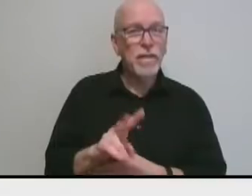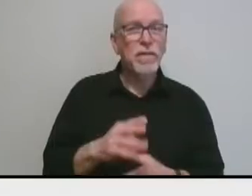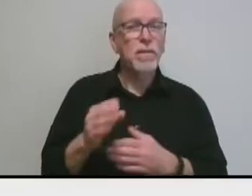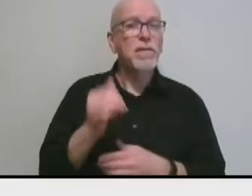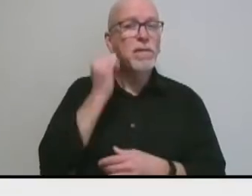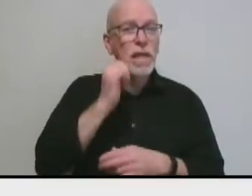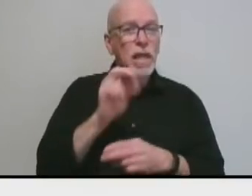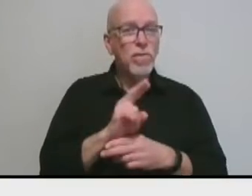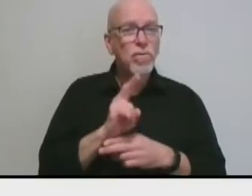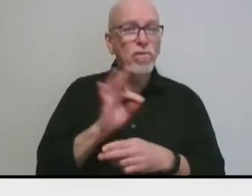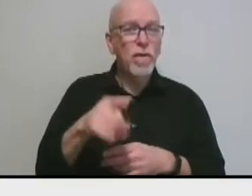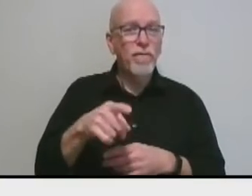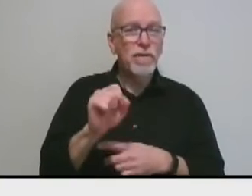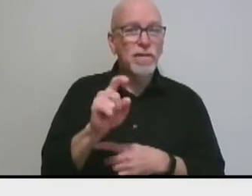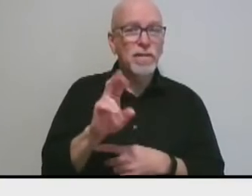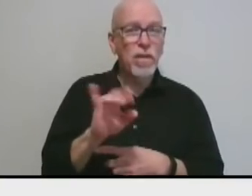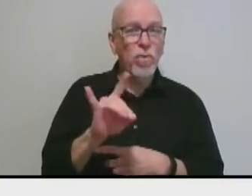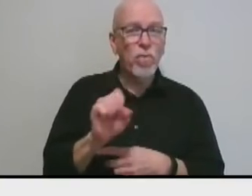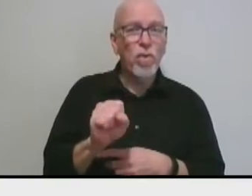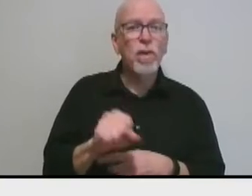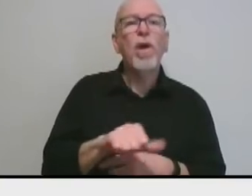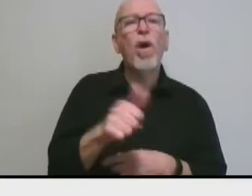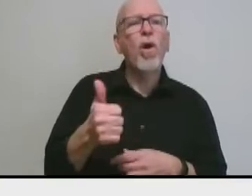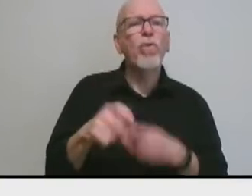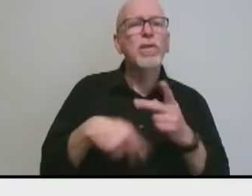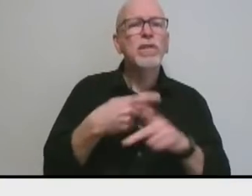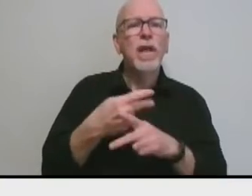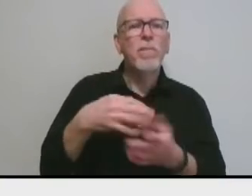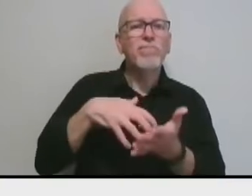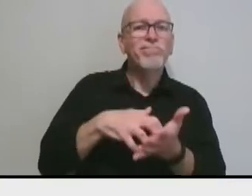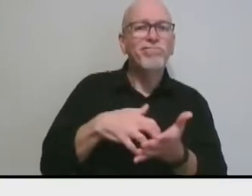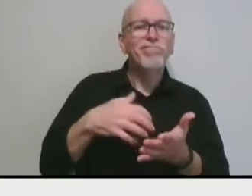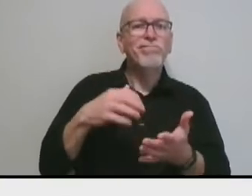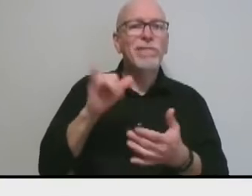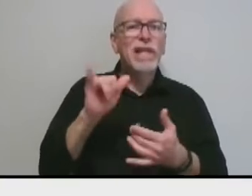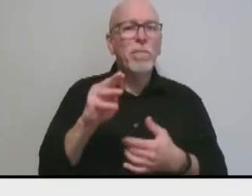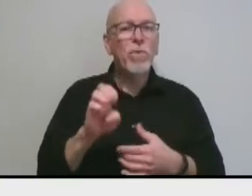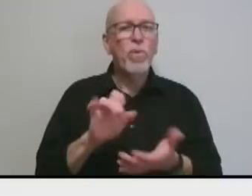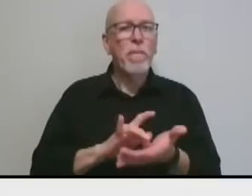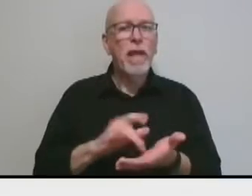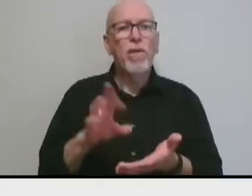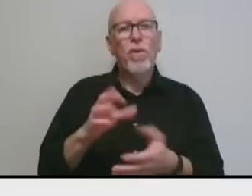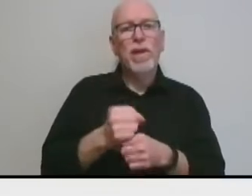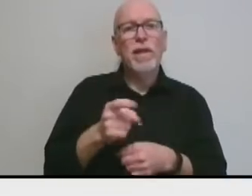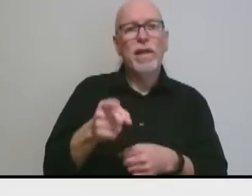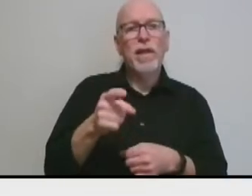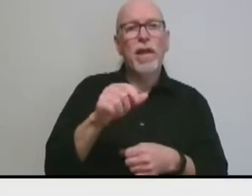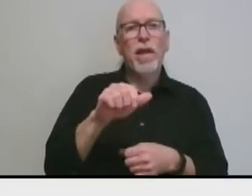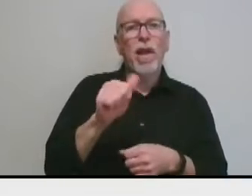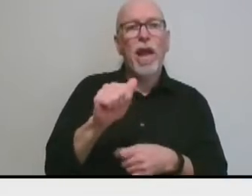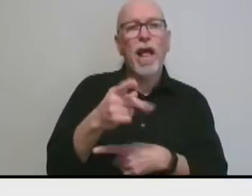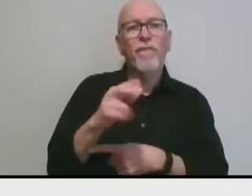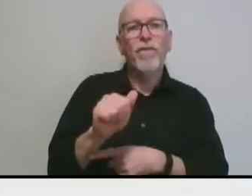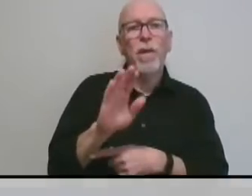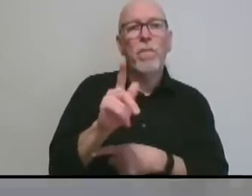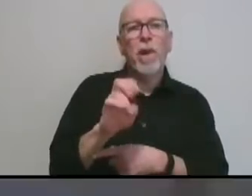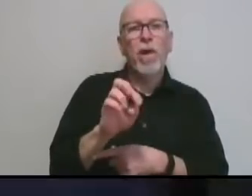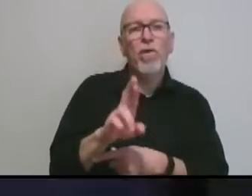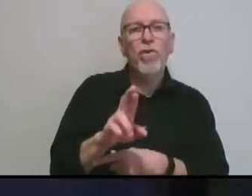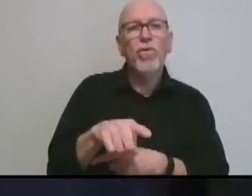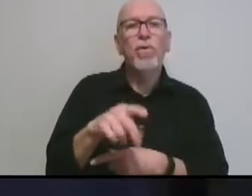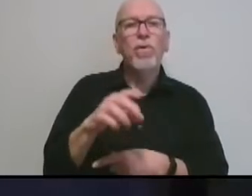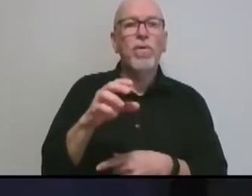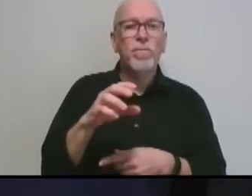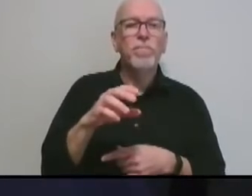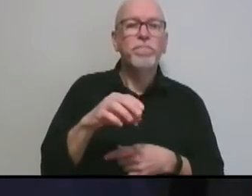of corticosteroids, use of other immune-weakening medicines, or are receiving tumor necrosis factor alpha blocker or rituximab. We